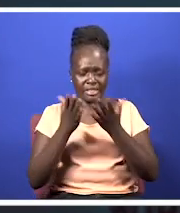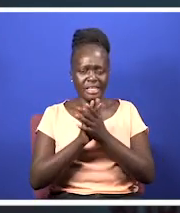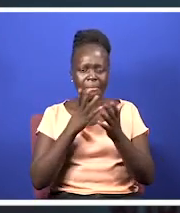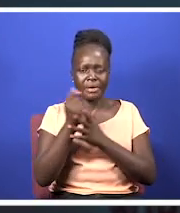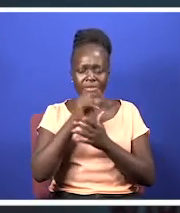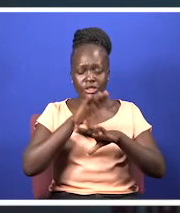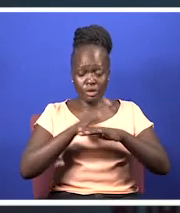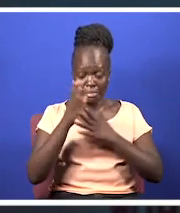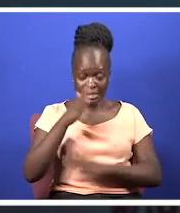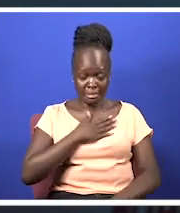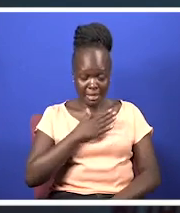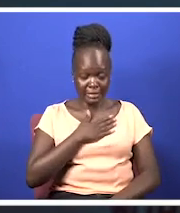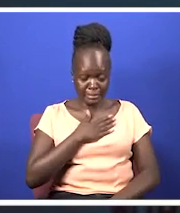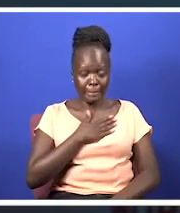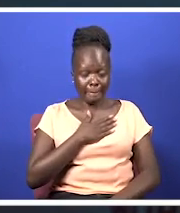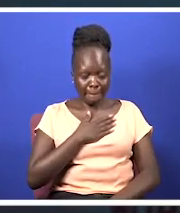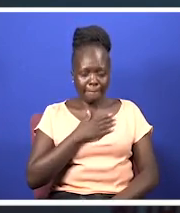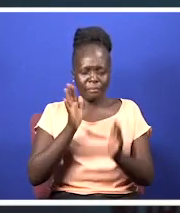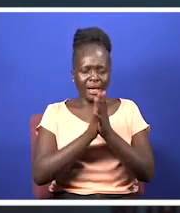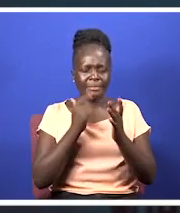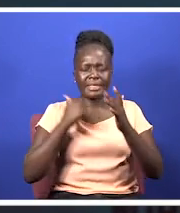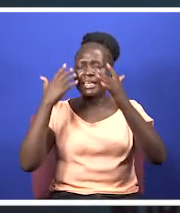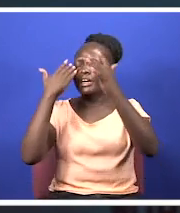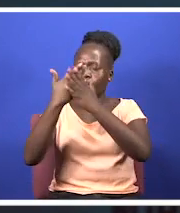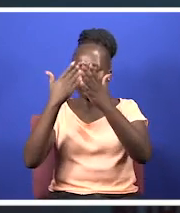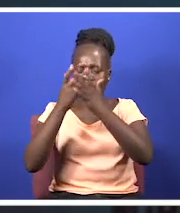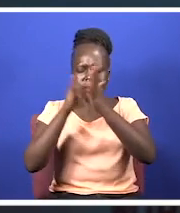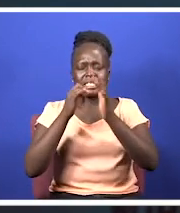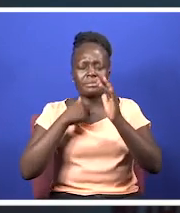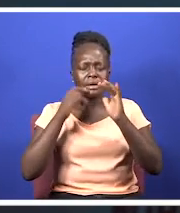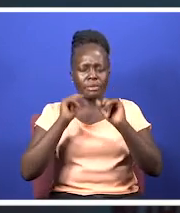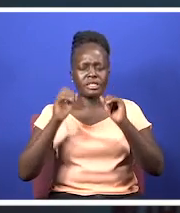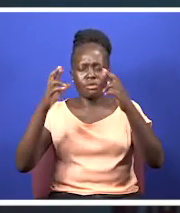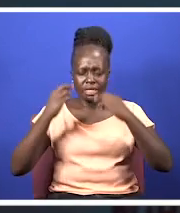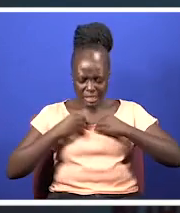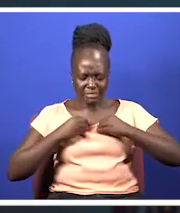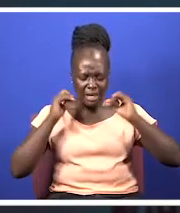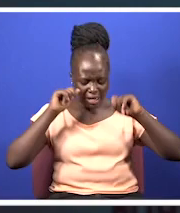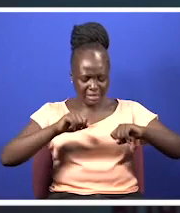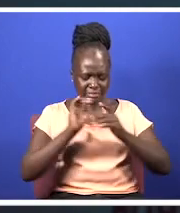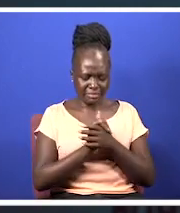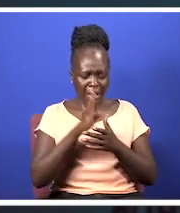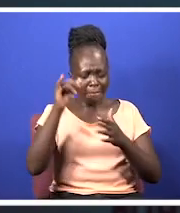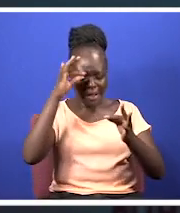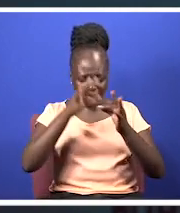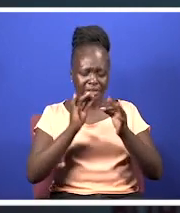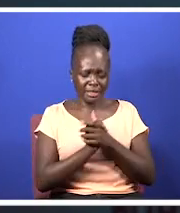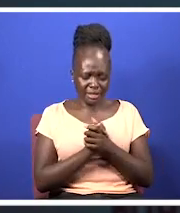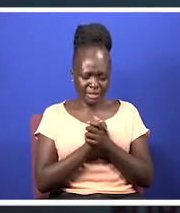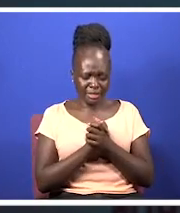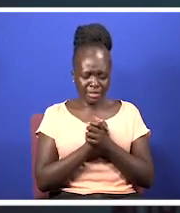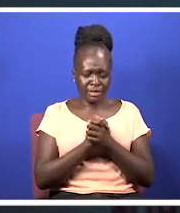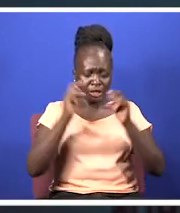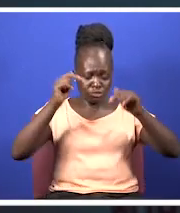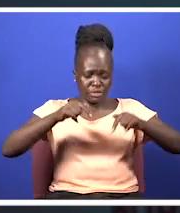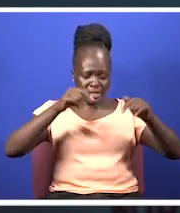paid on my behalf. And I thank you that I can receive you by faith this